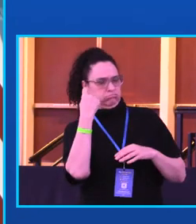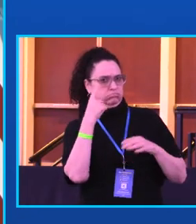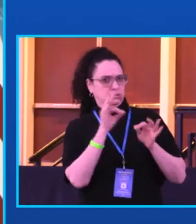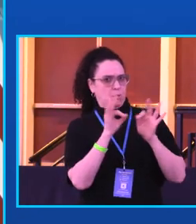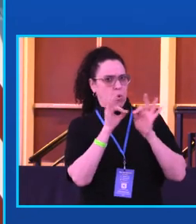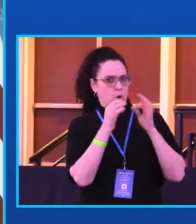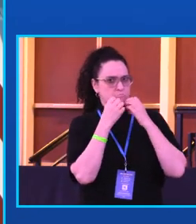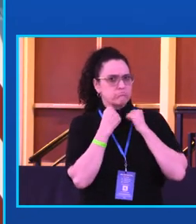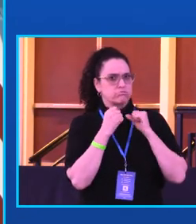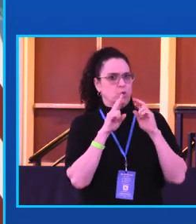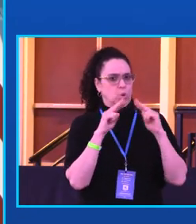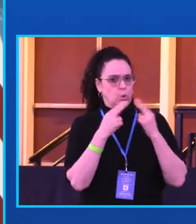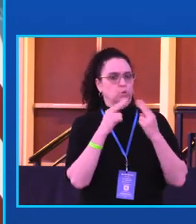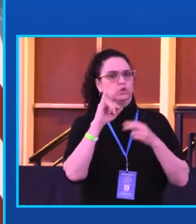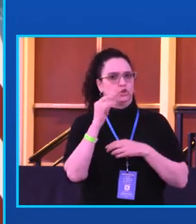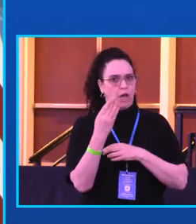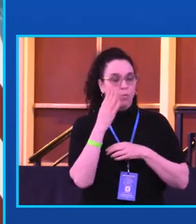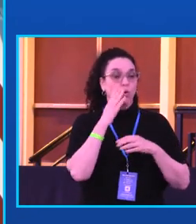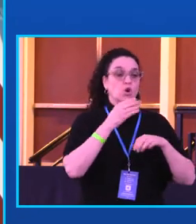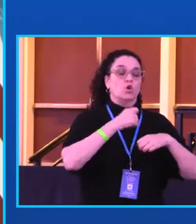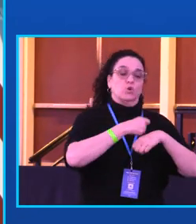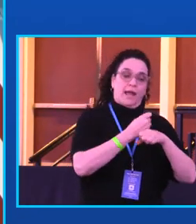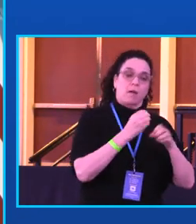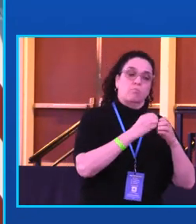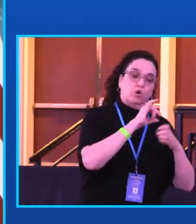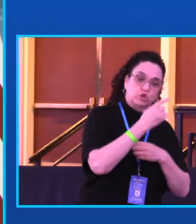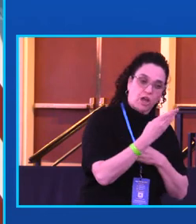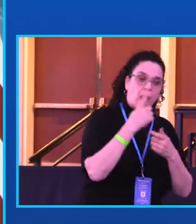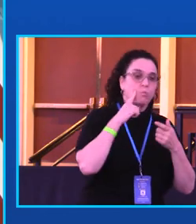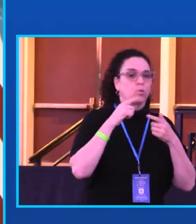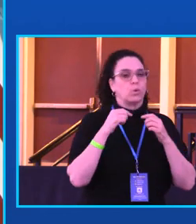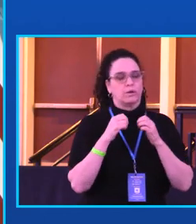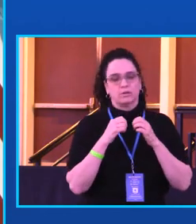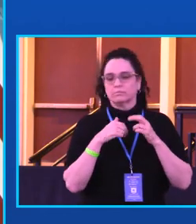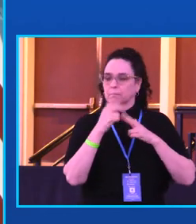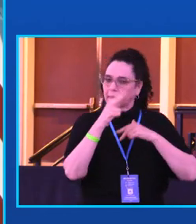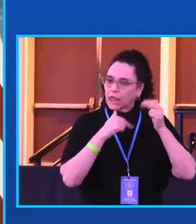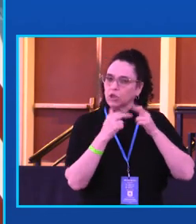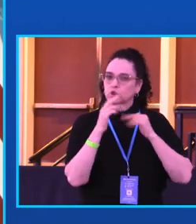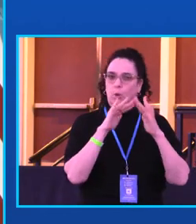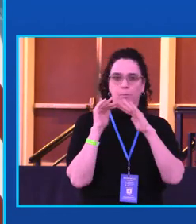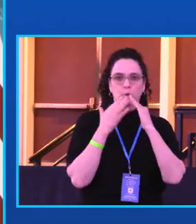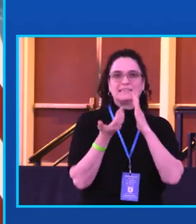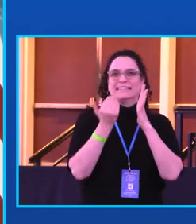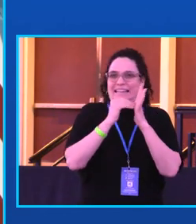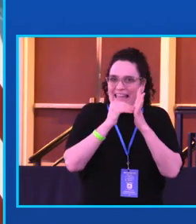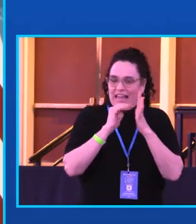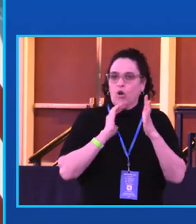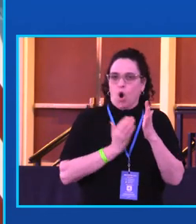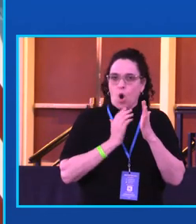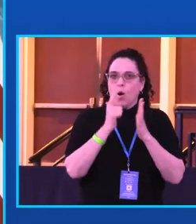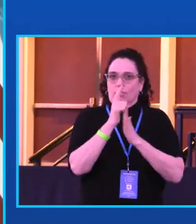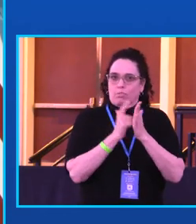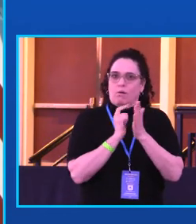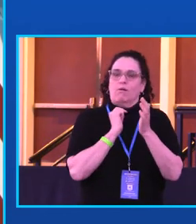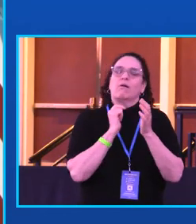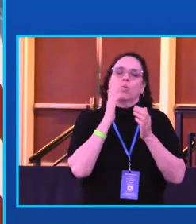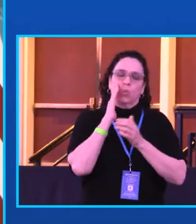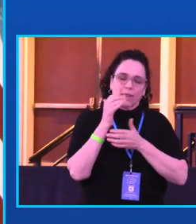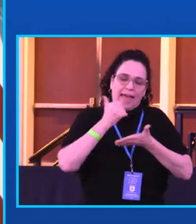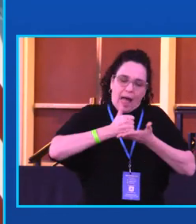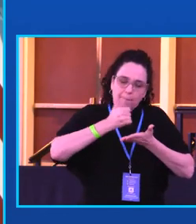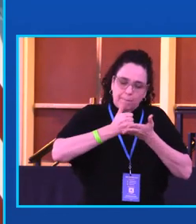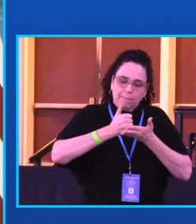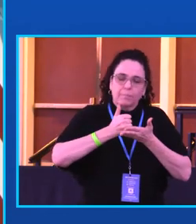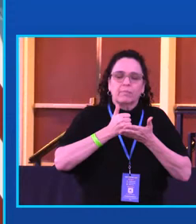it will create more jobs, it'll rebuild communities, and do so much more to help America's families. For example, just